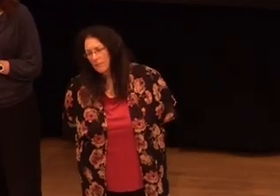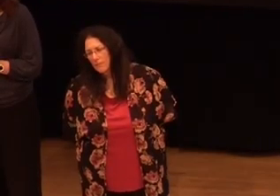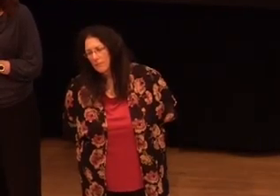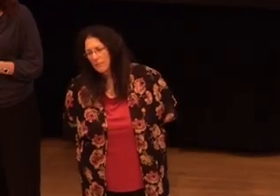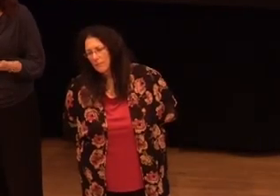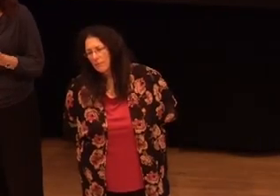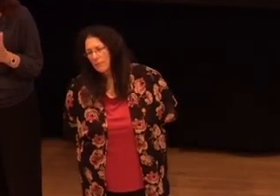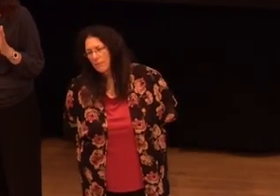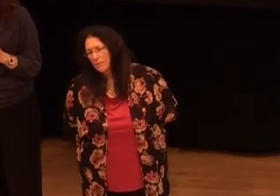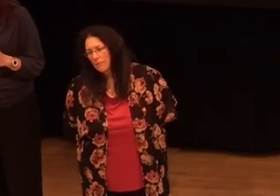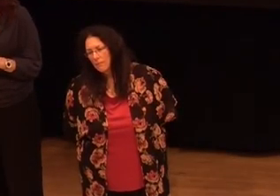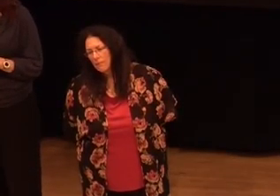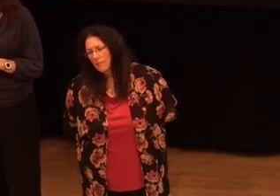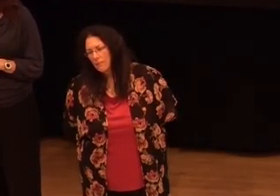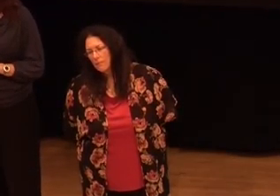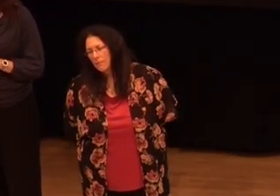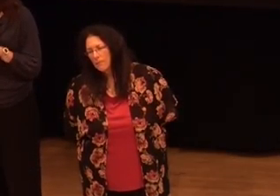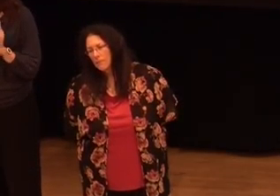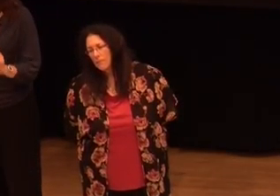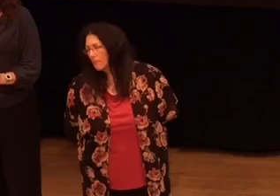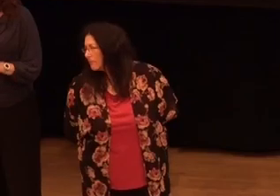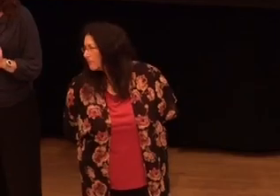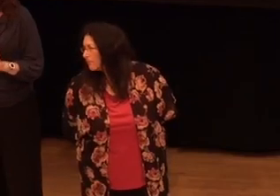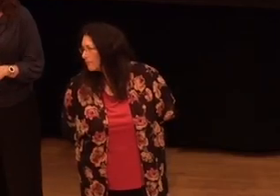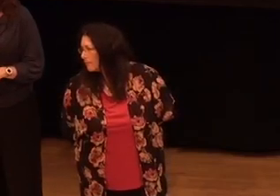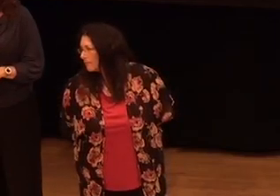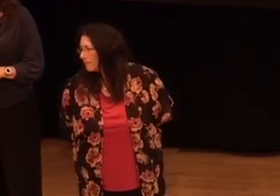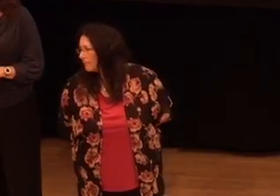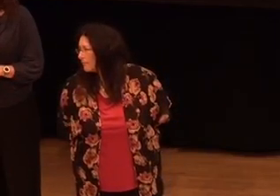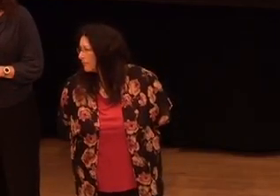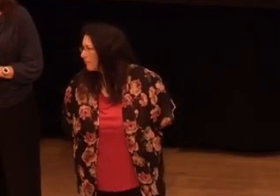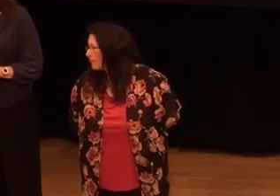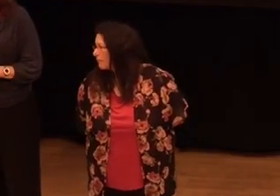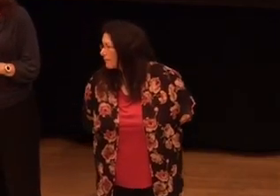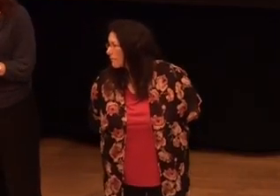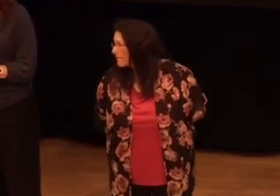disabled people are really back at the beginning?